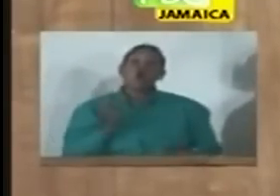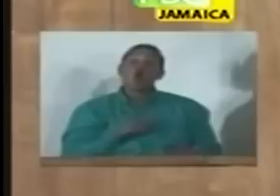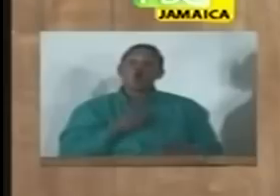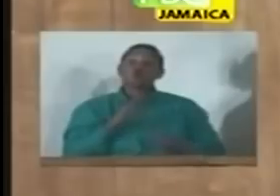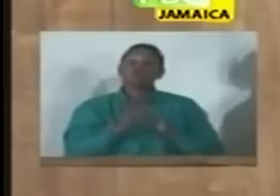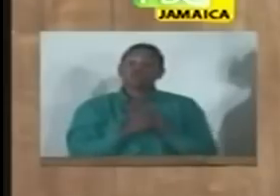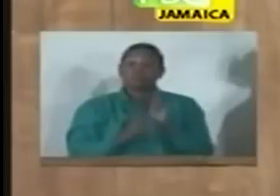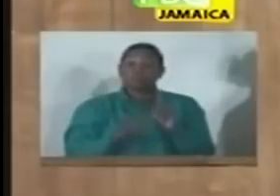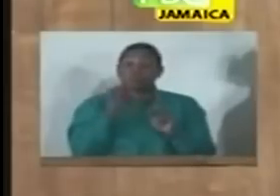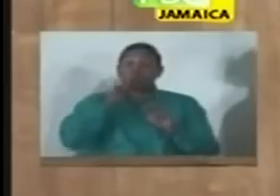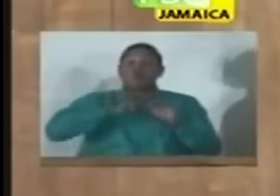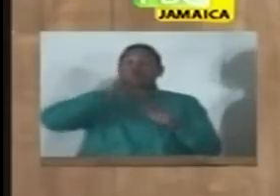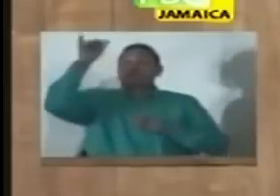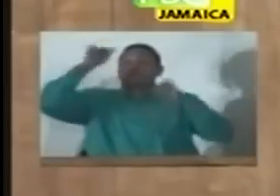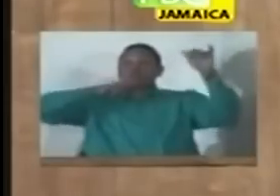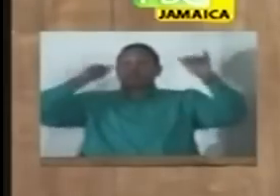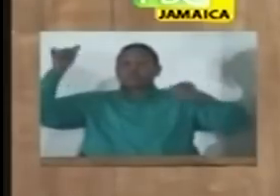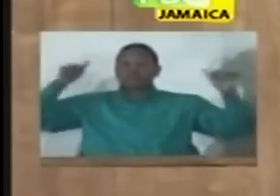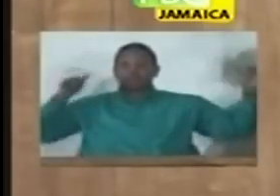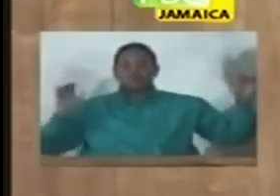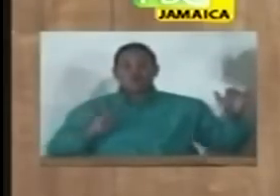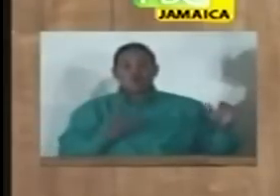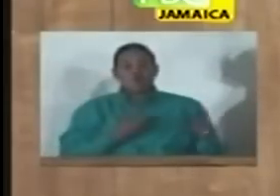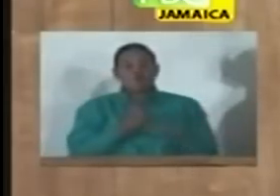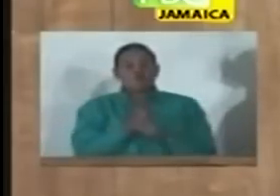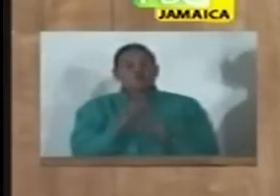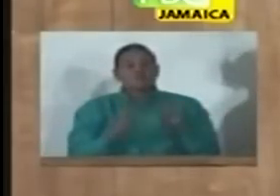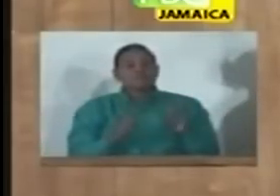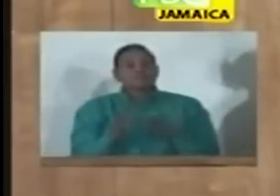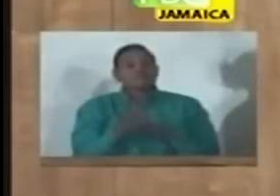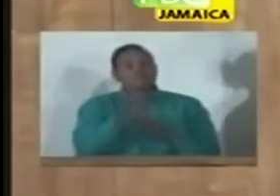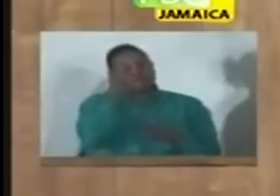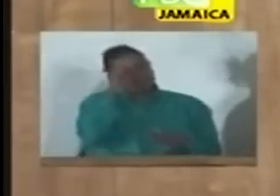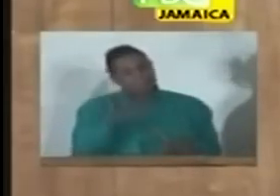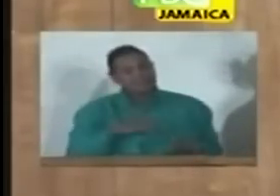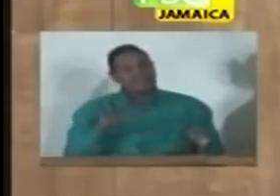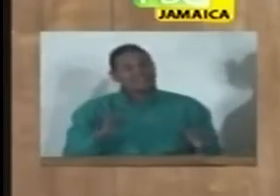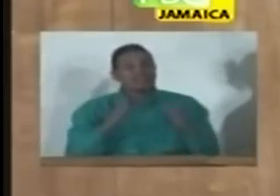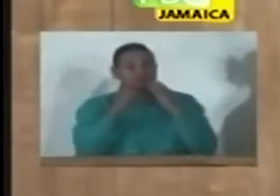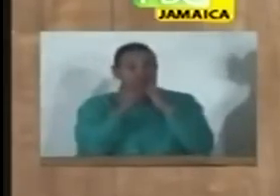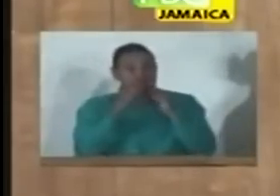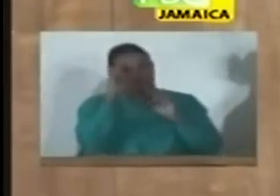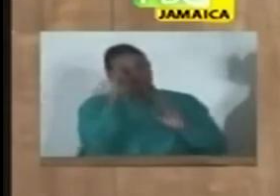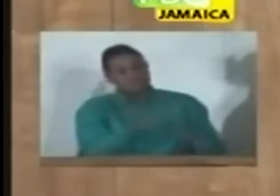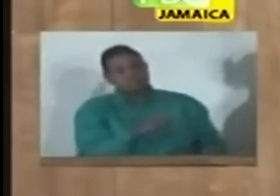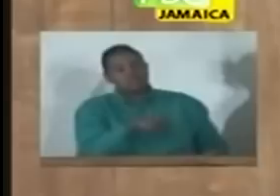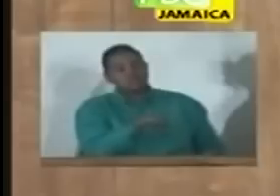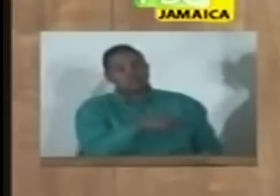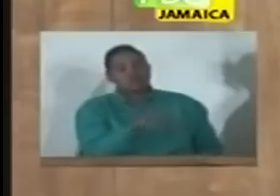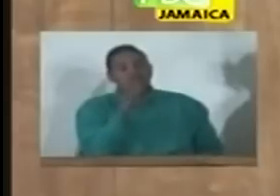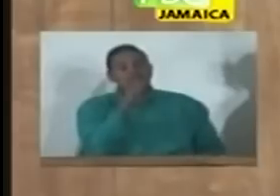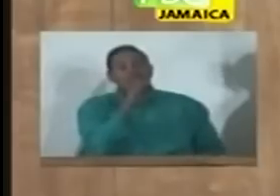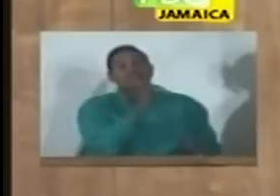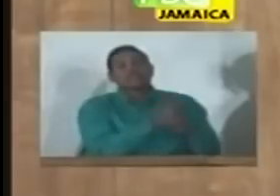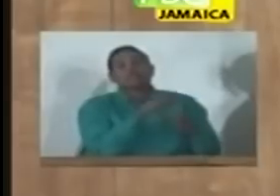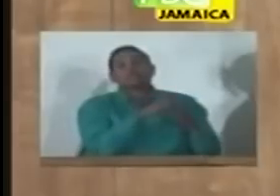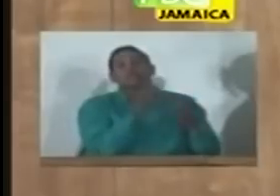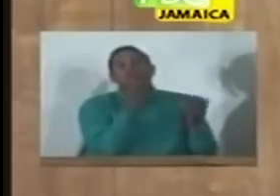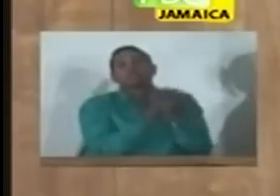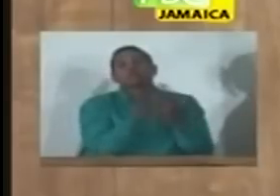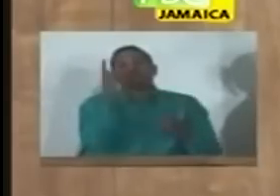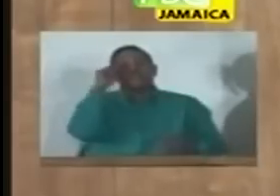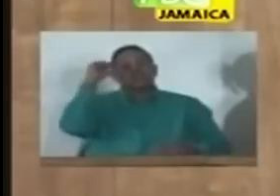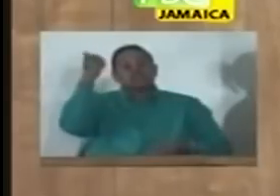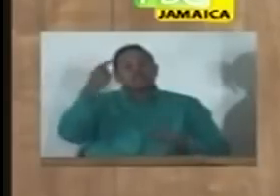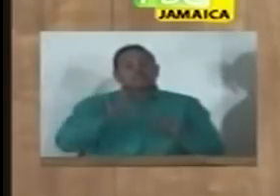folks, fisher folks, for example, are so treated and not kept in prison for 10 months, and